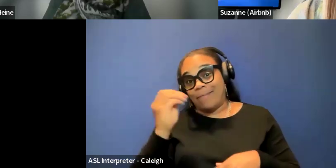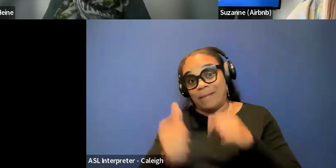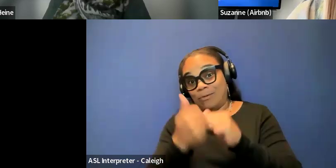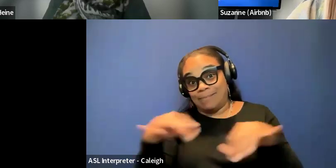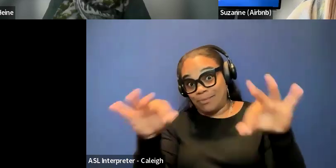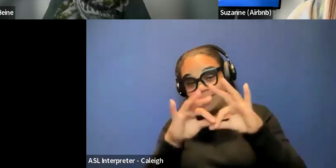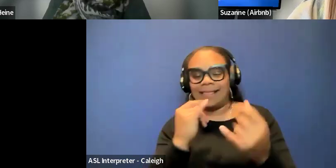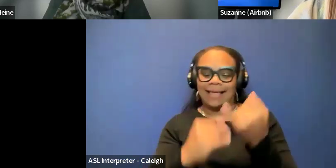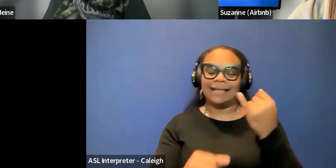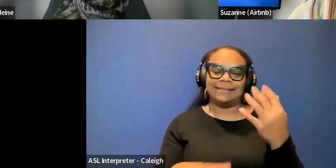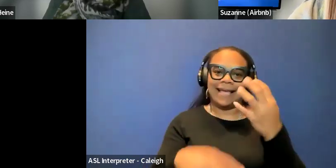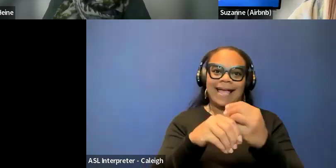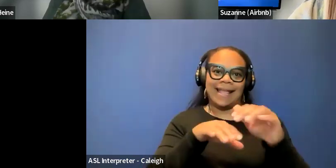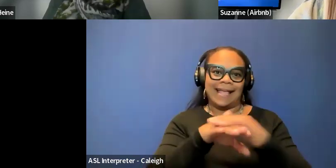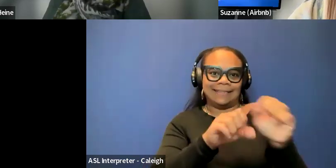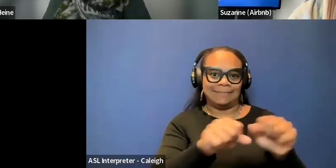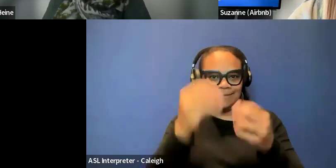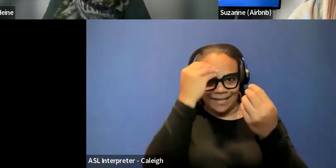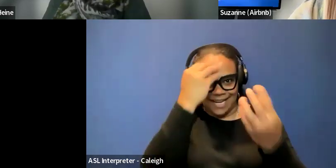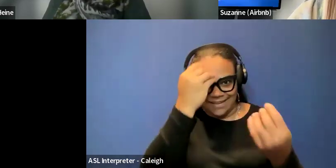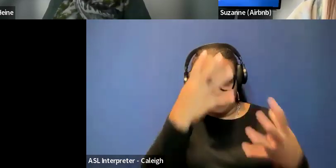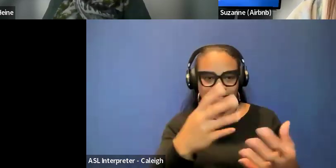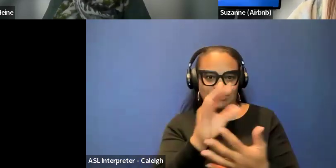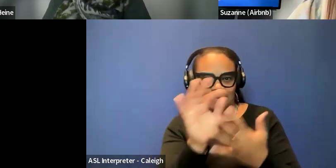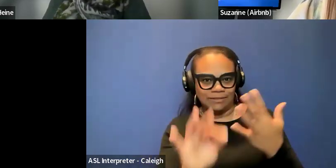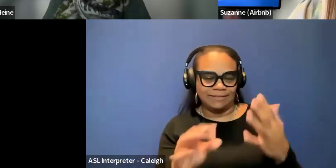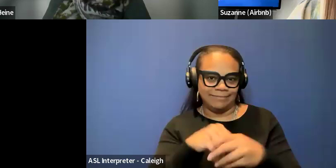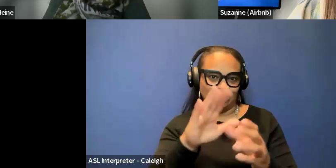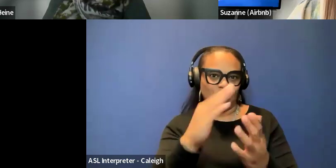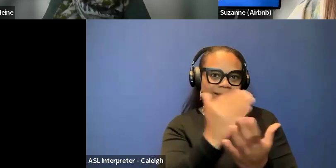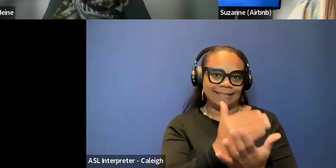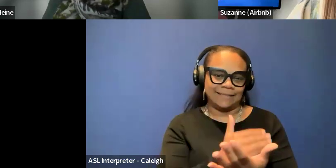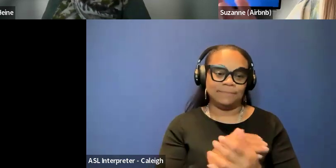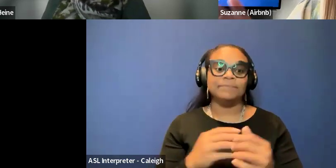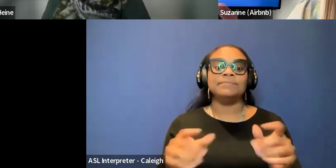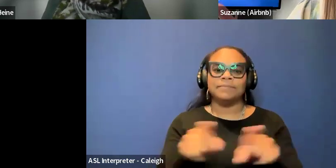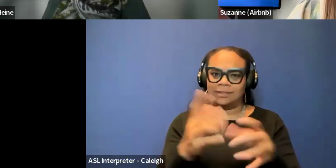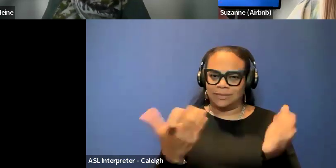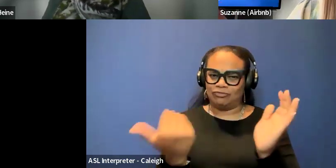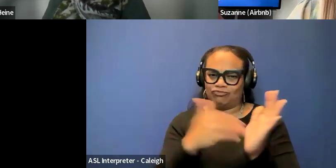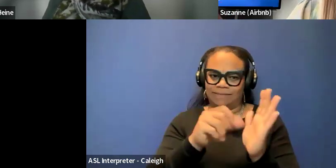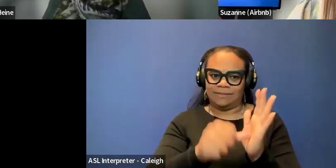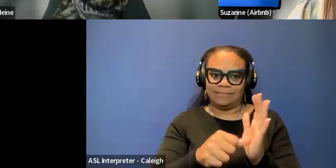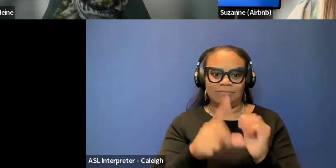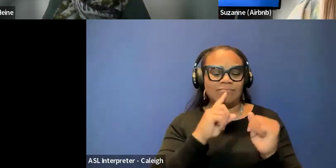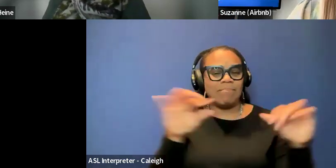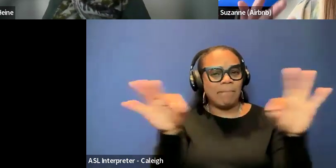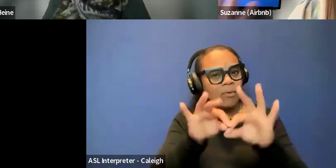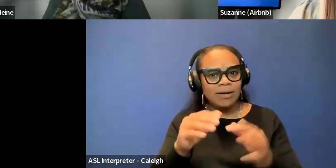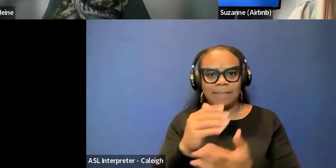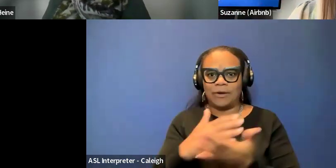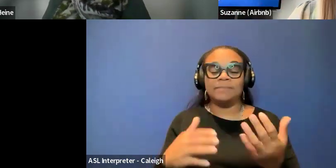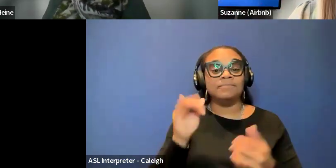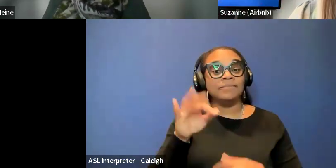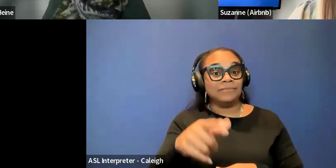accessibility information and accessibility features to your listing. And just to reiterate, this is a really critical step. If